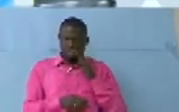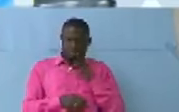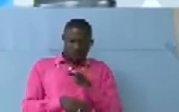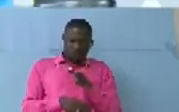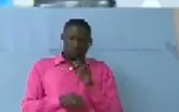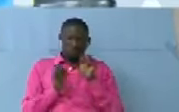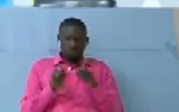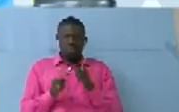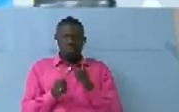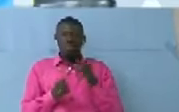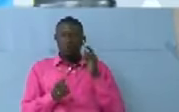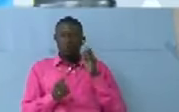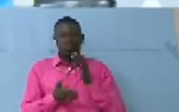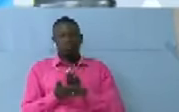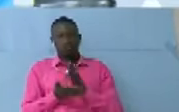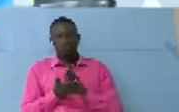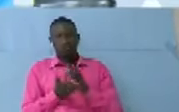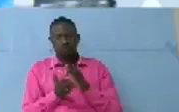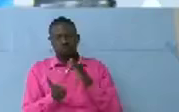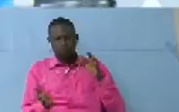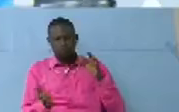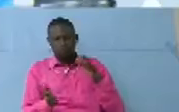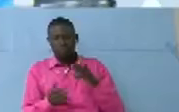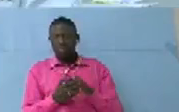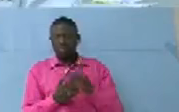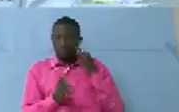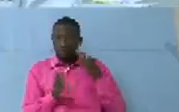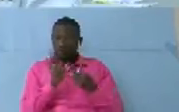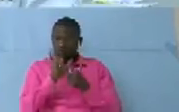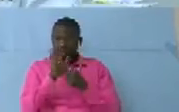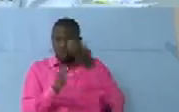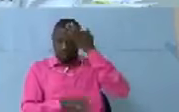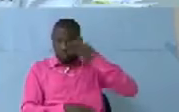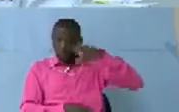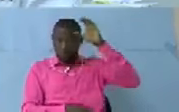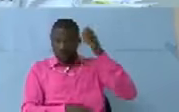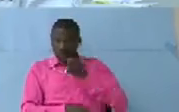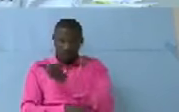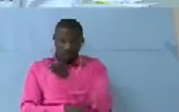Yes. Do you want to saw the commission?